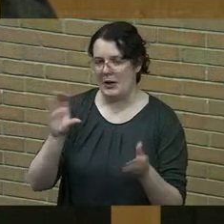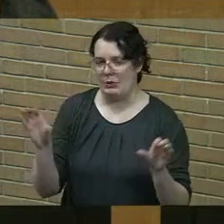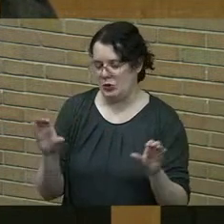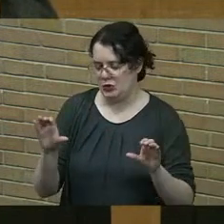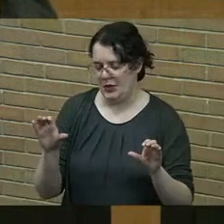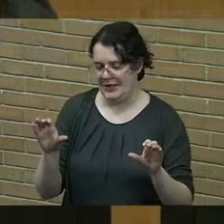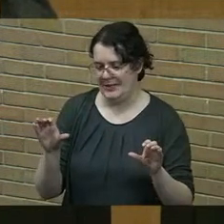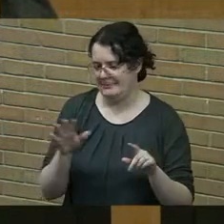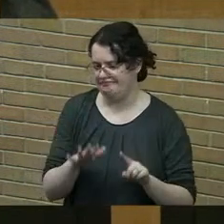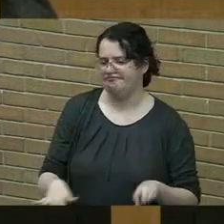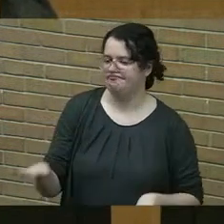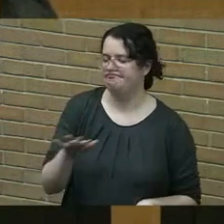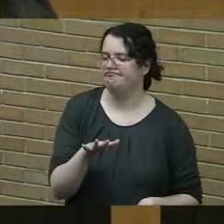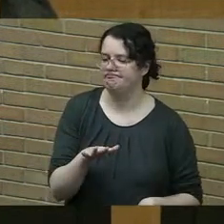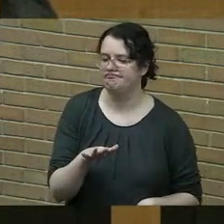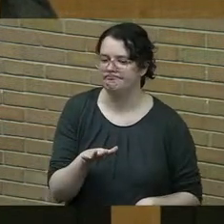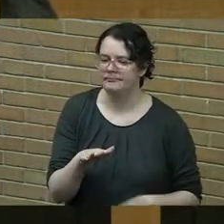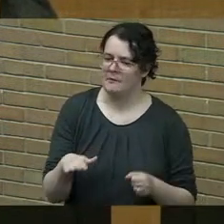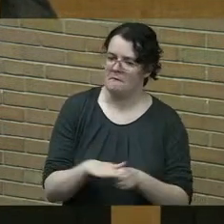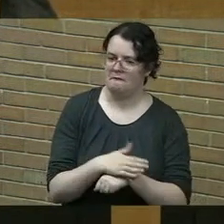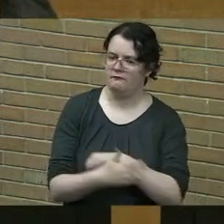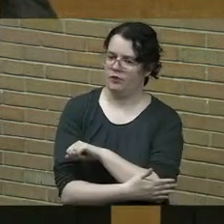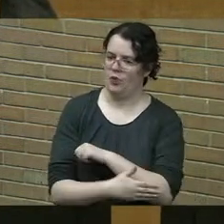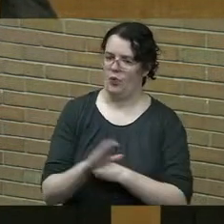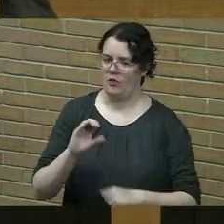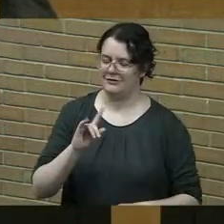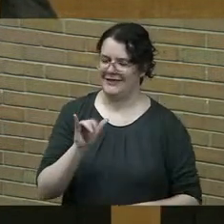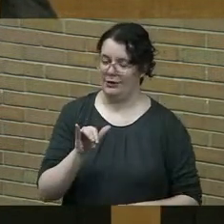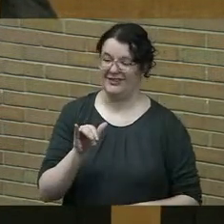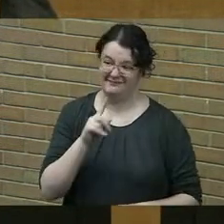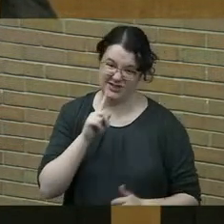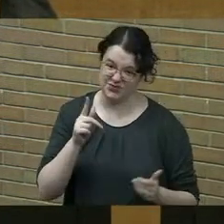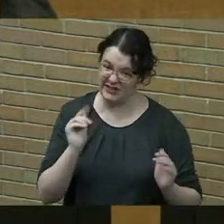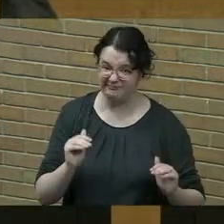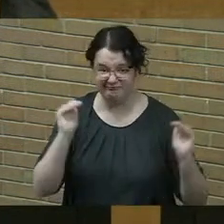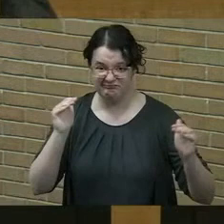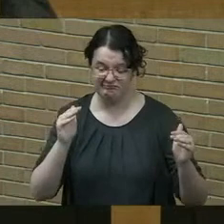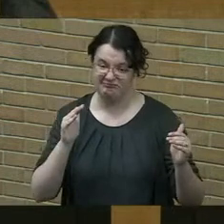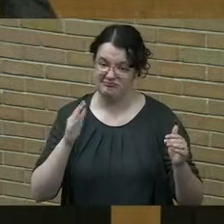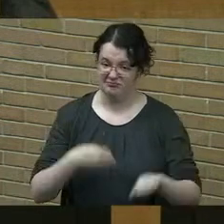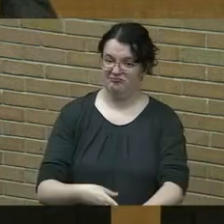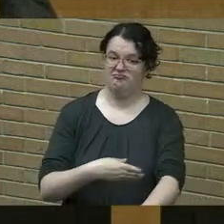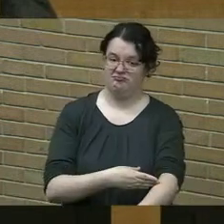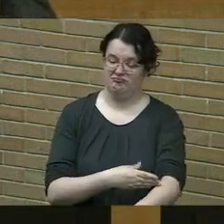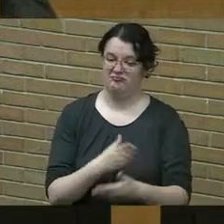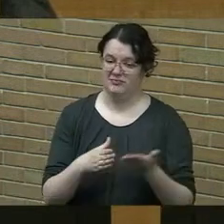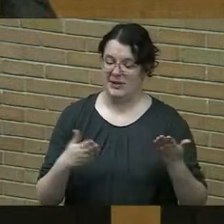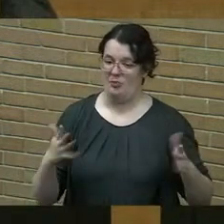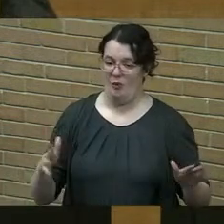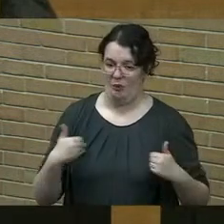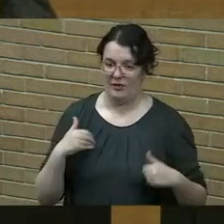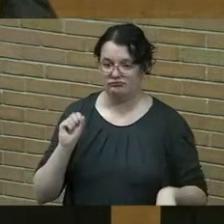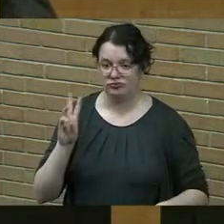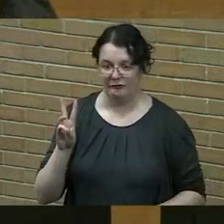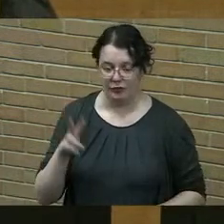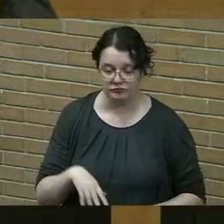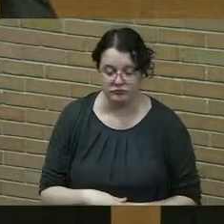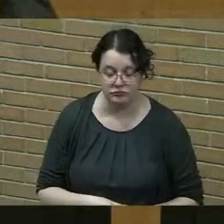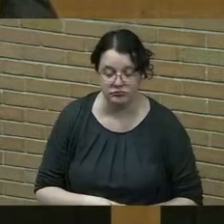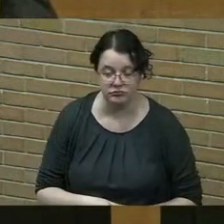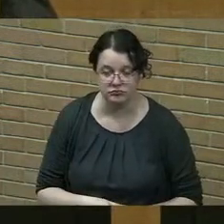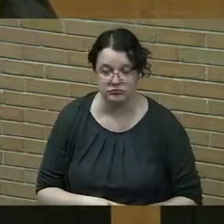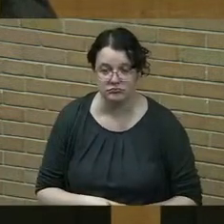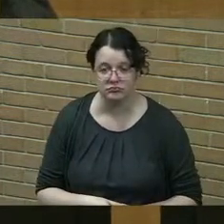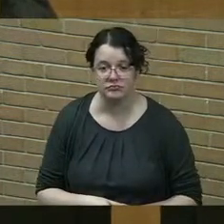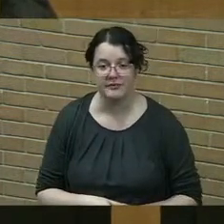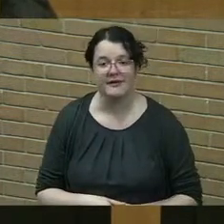throughout the county. It's really sort of an upgrade to some existing software, and it will